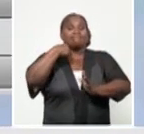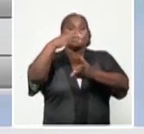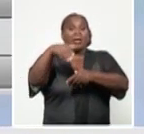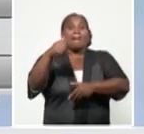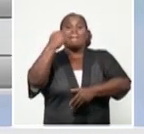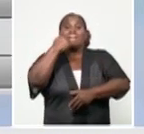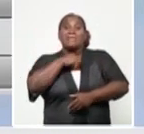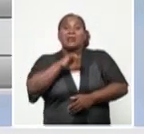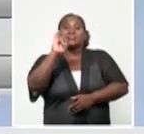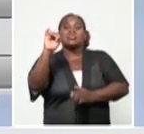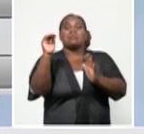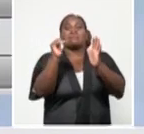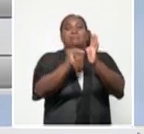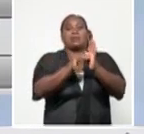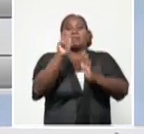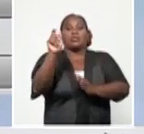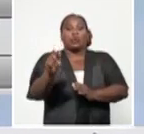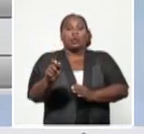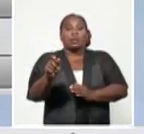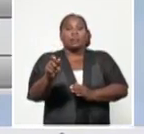over 6,000,